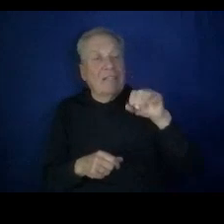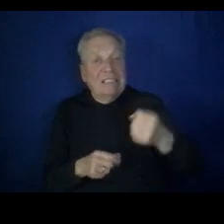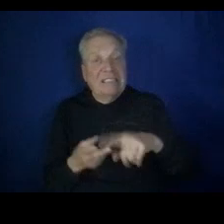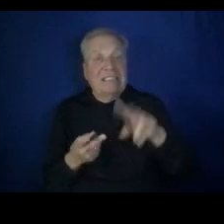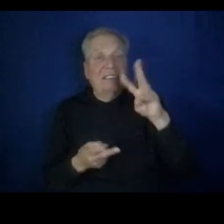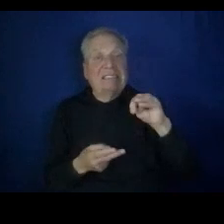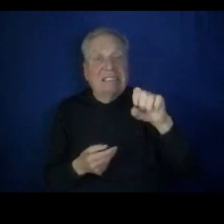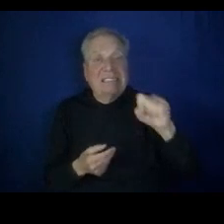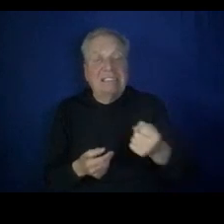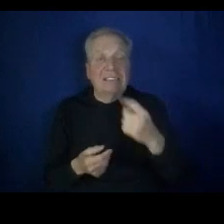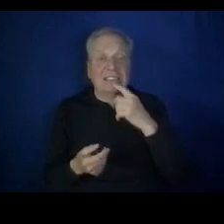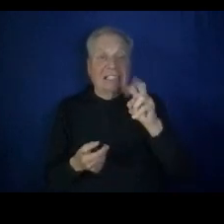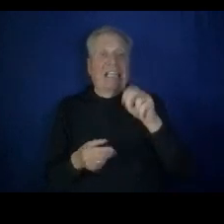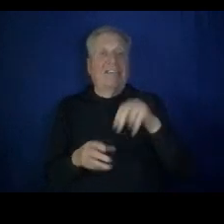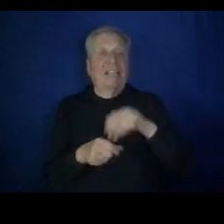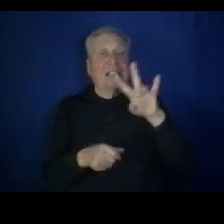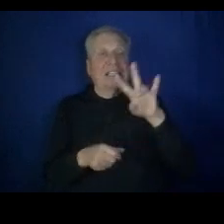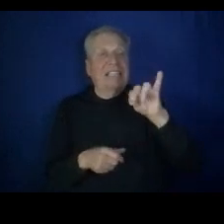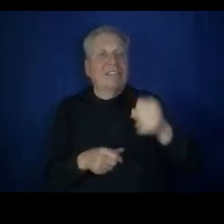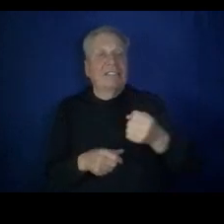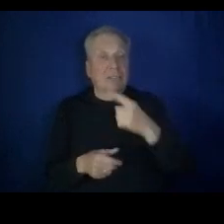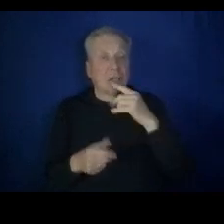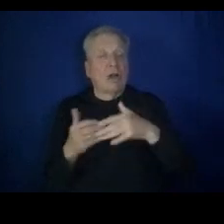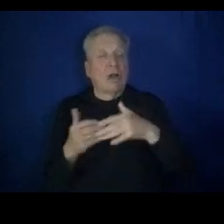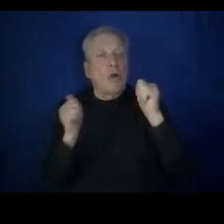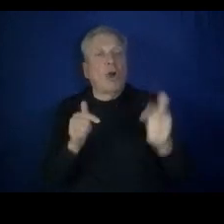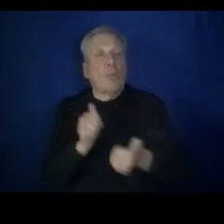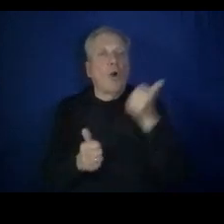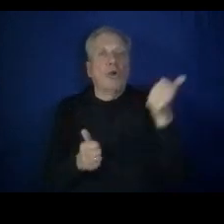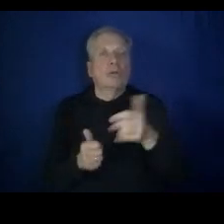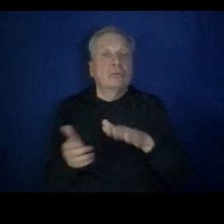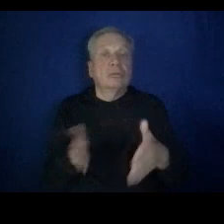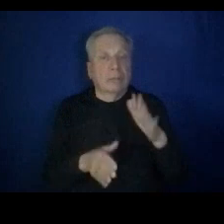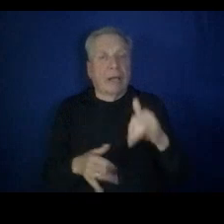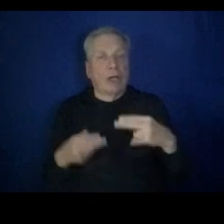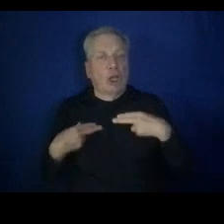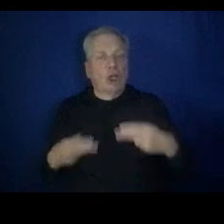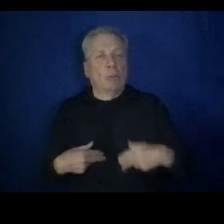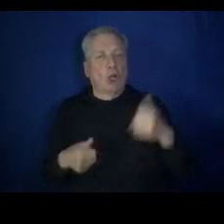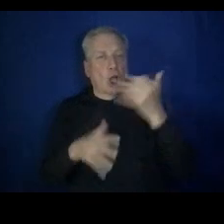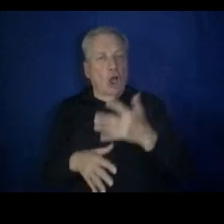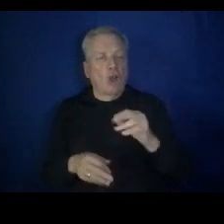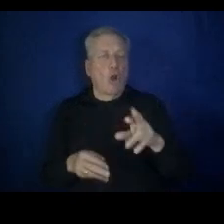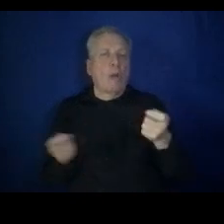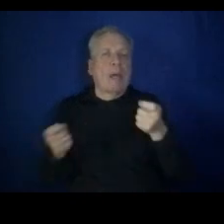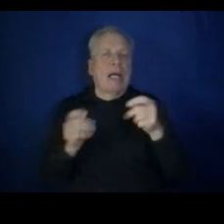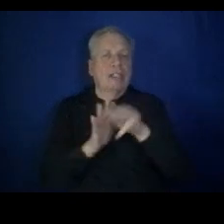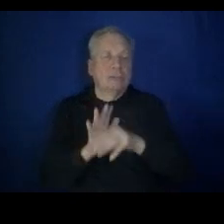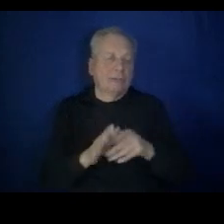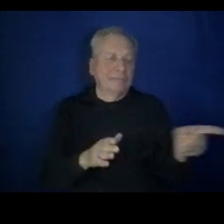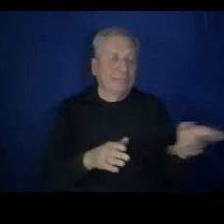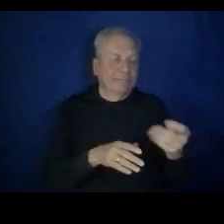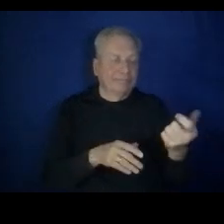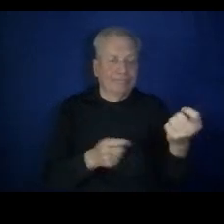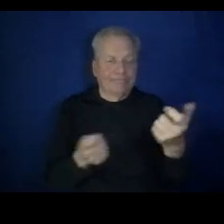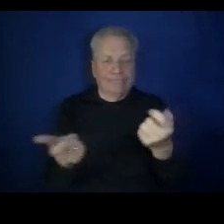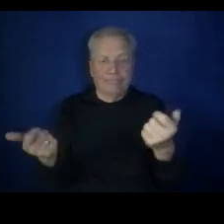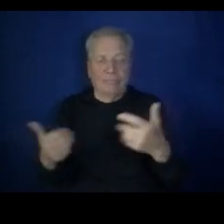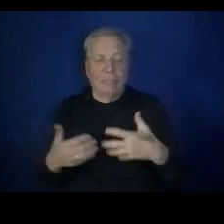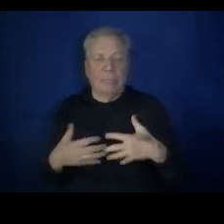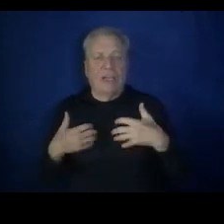and even the 70s, almost all of our mortality was from human causes. Most of that is management removals of bears that were